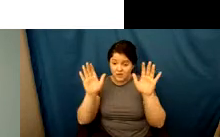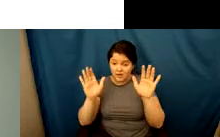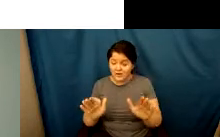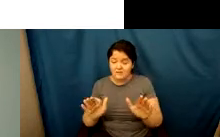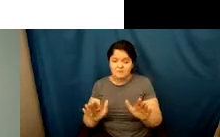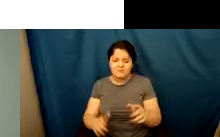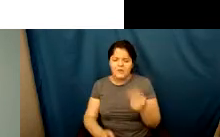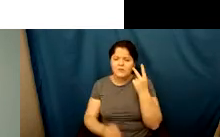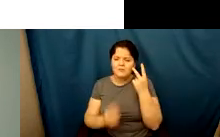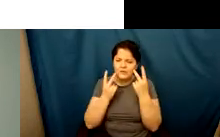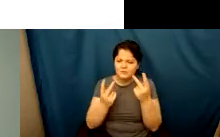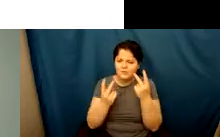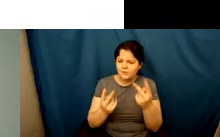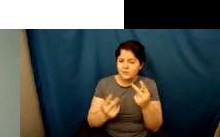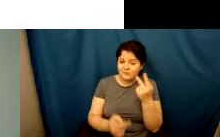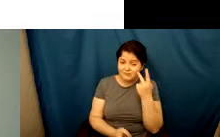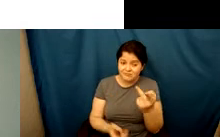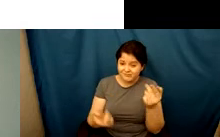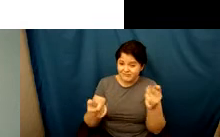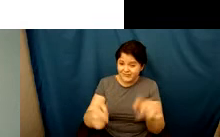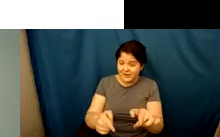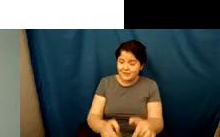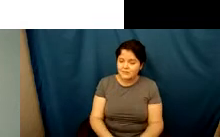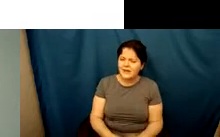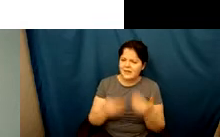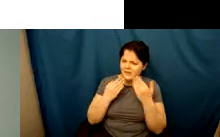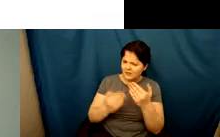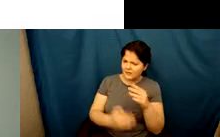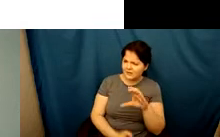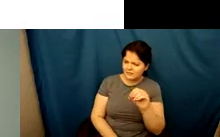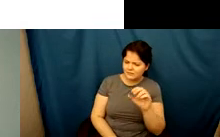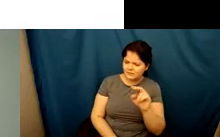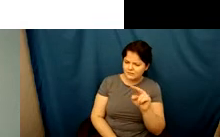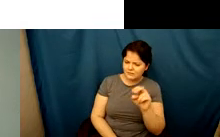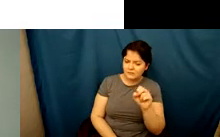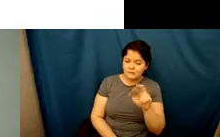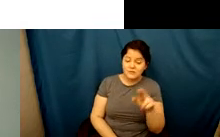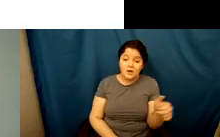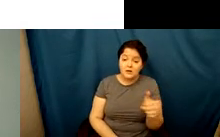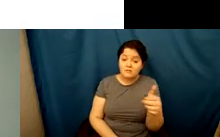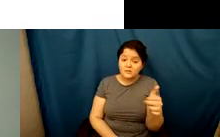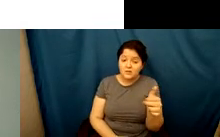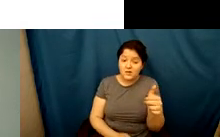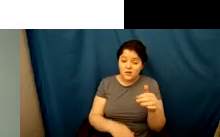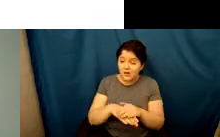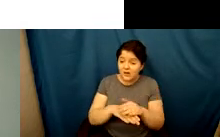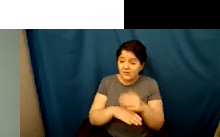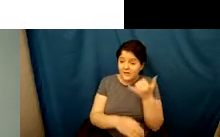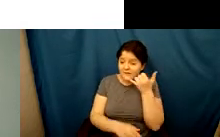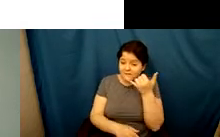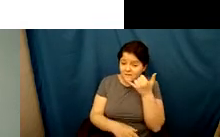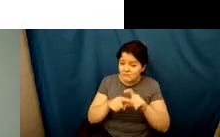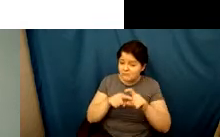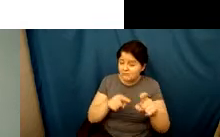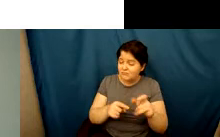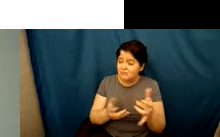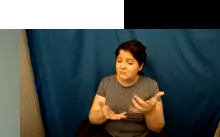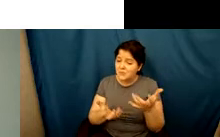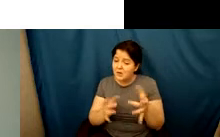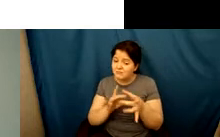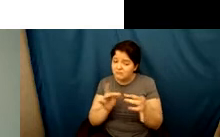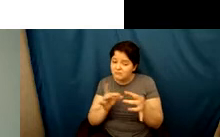it. Thank you, Connor. Is there anybody else on the phone who would like to ask